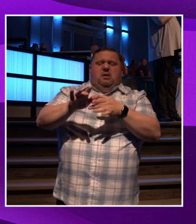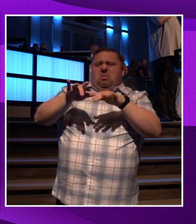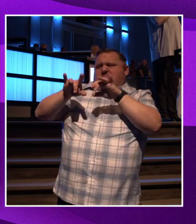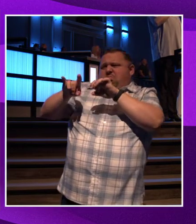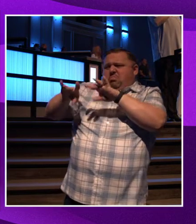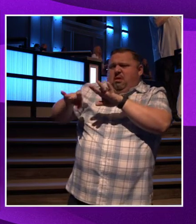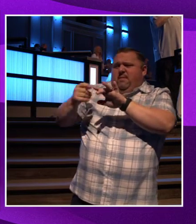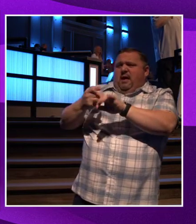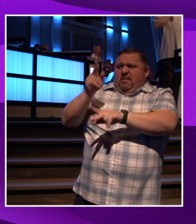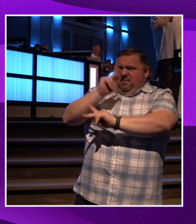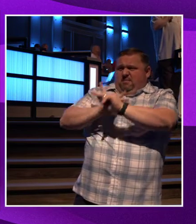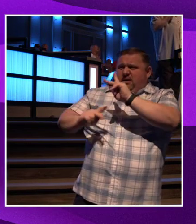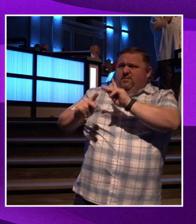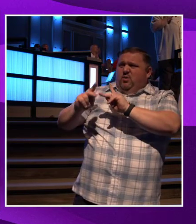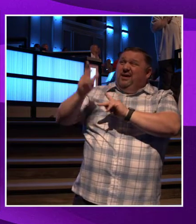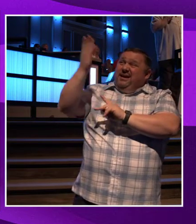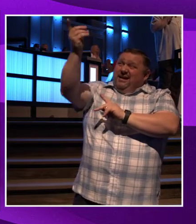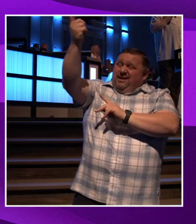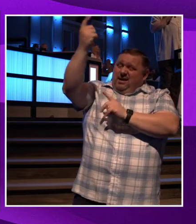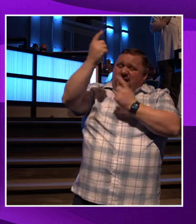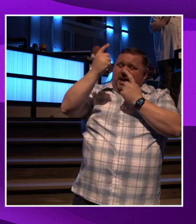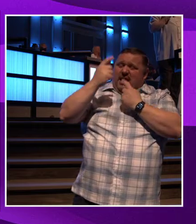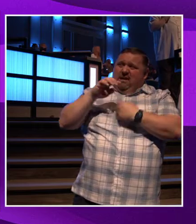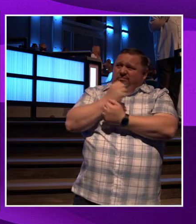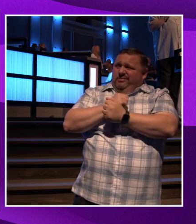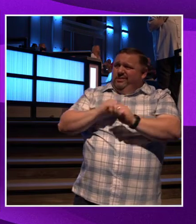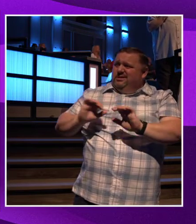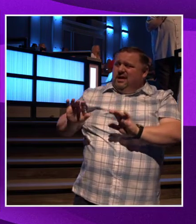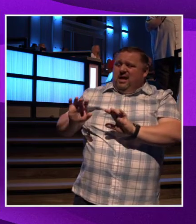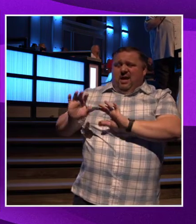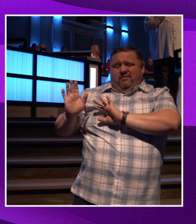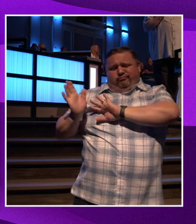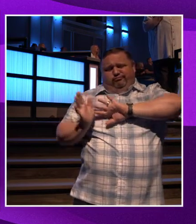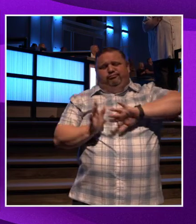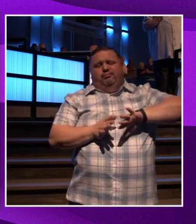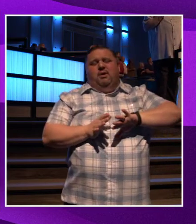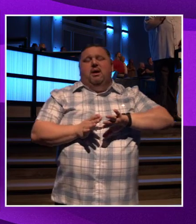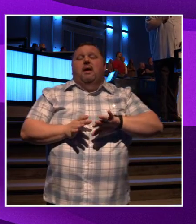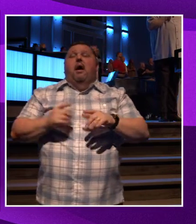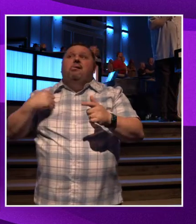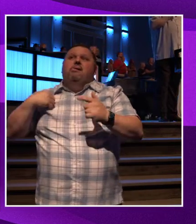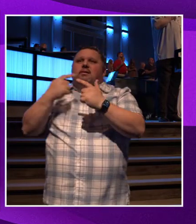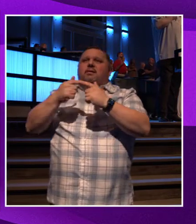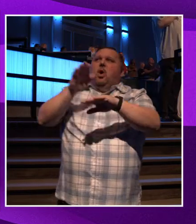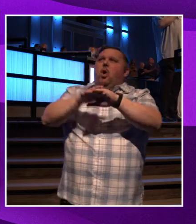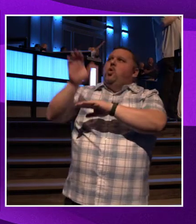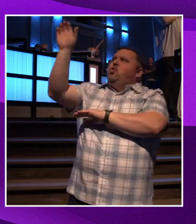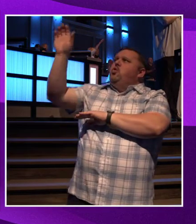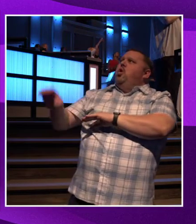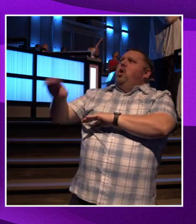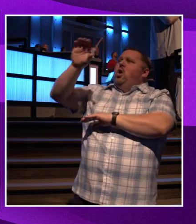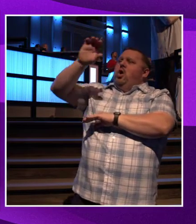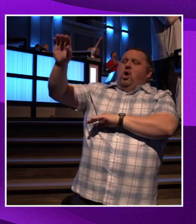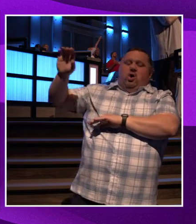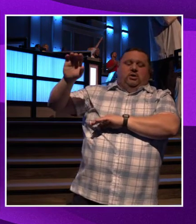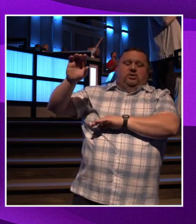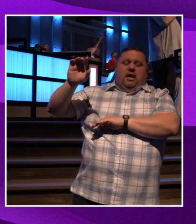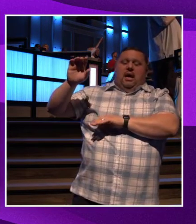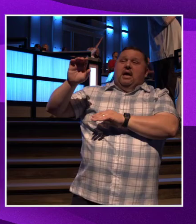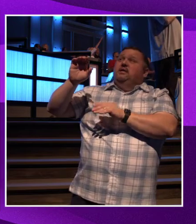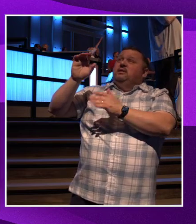righteousness, scorned by the ones he came to save. Till on that